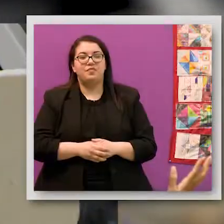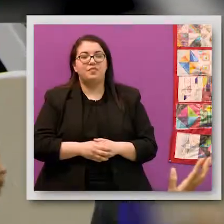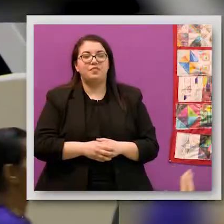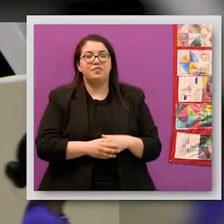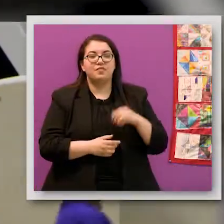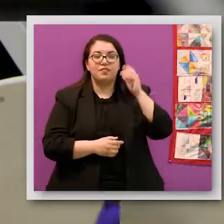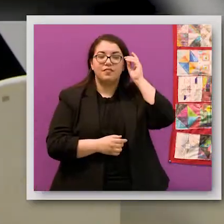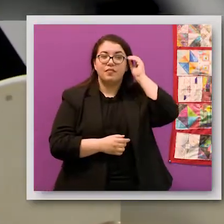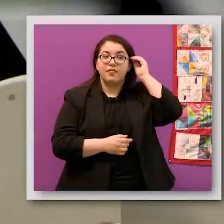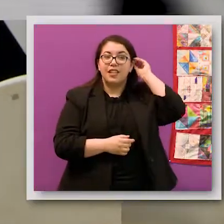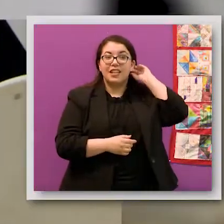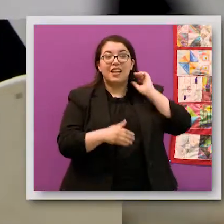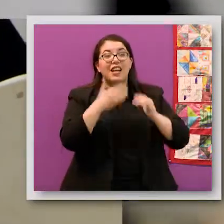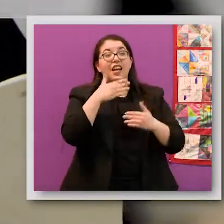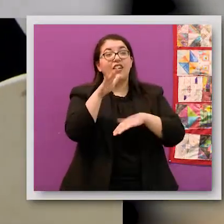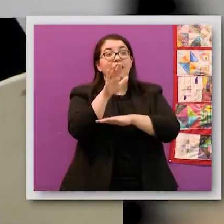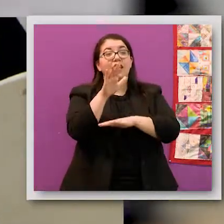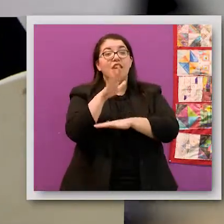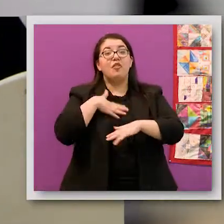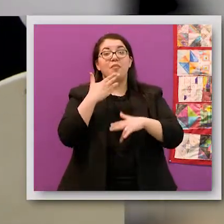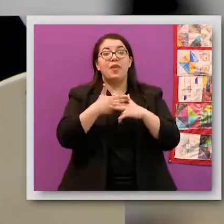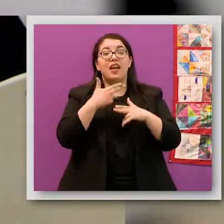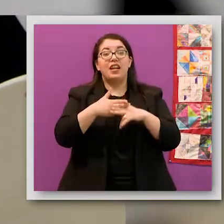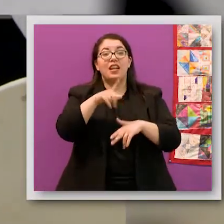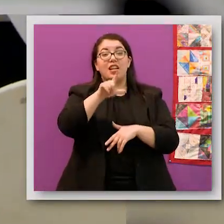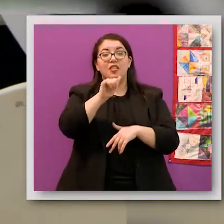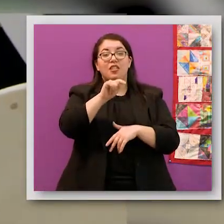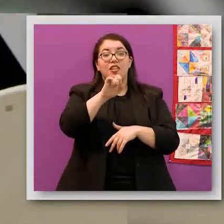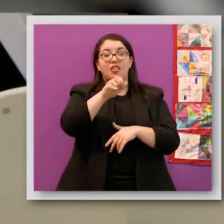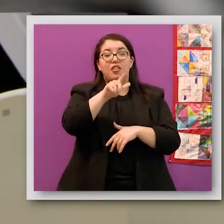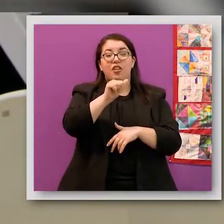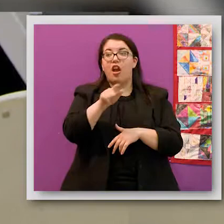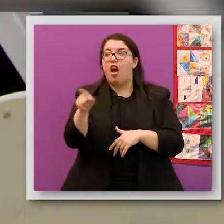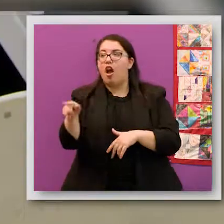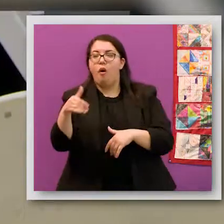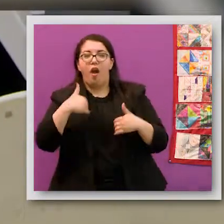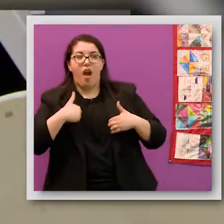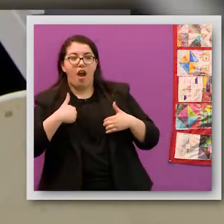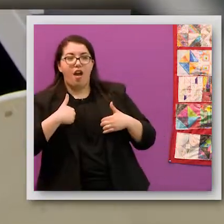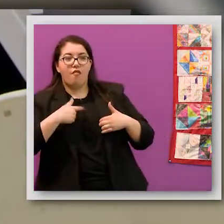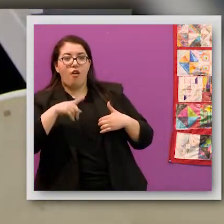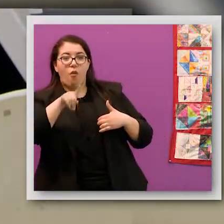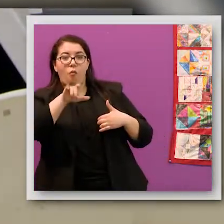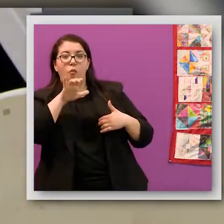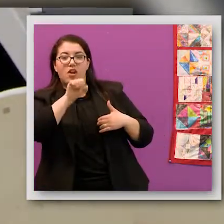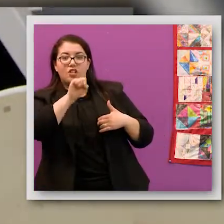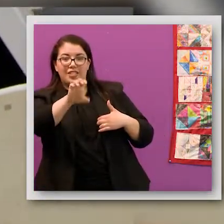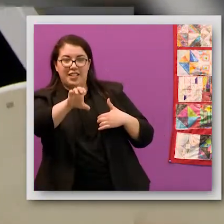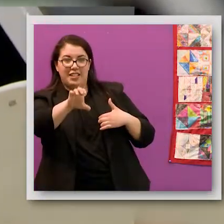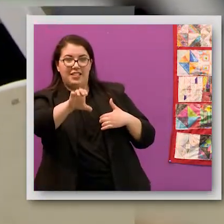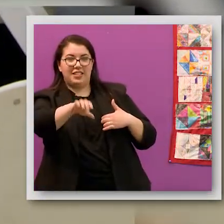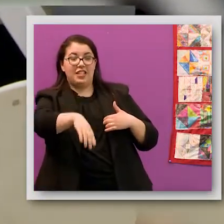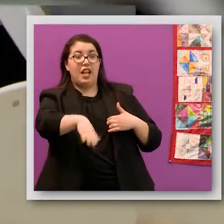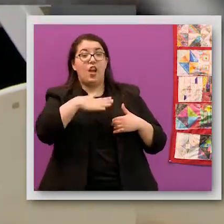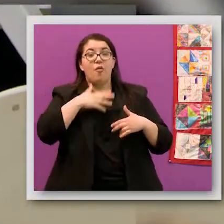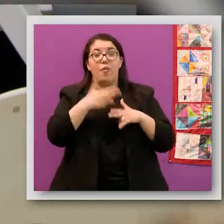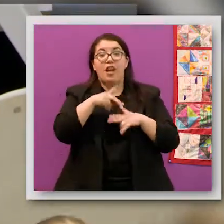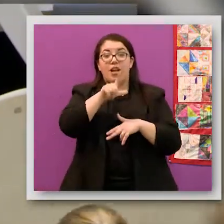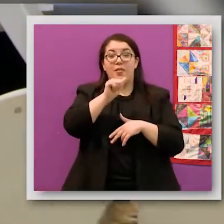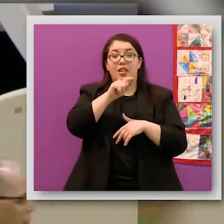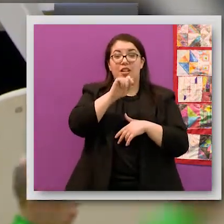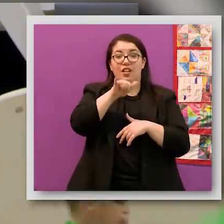Good evening, everyone. My name is LaToya. Oh, and you're going to have 100 seconds as well. Sure. My name is LaToya